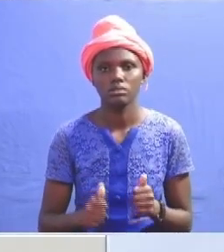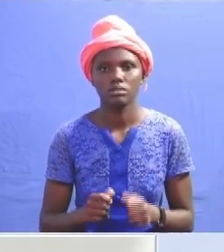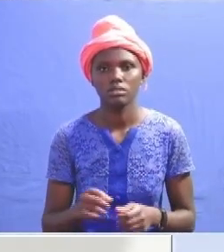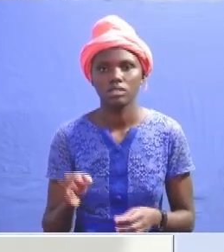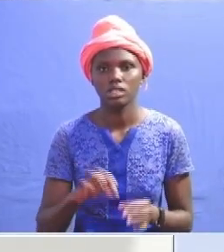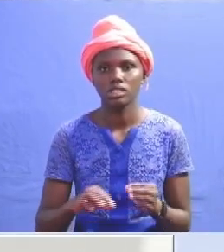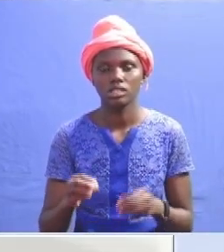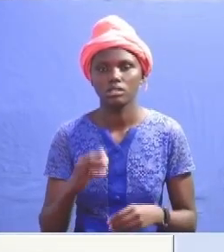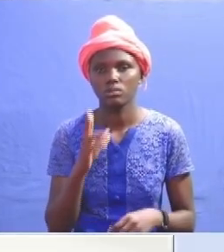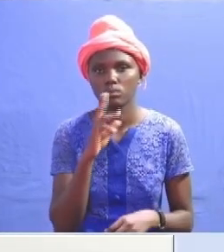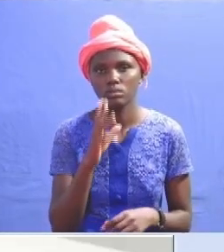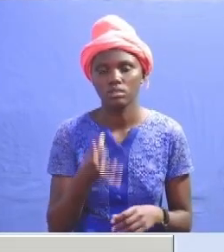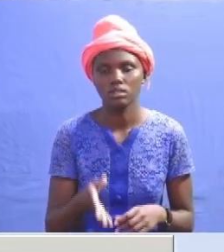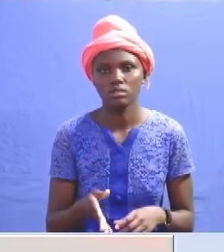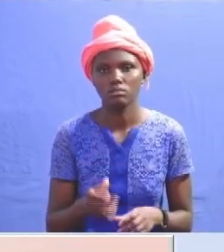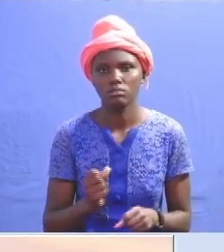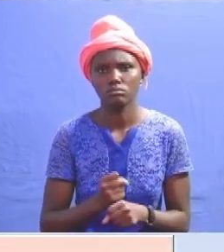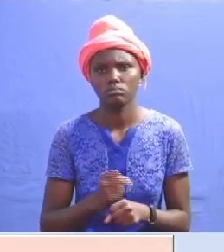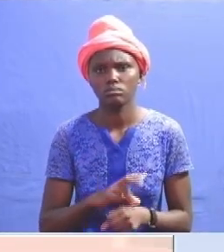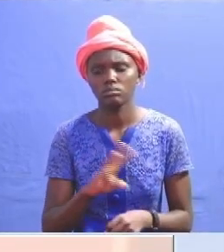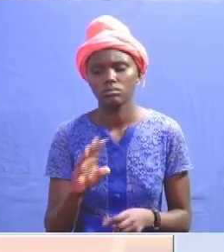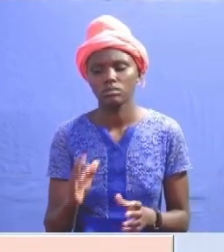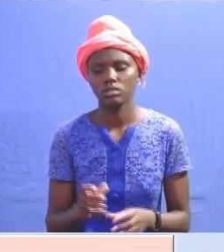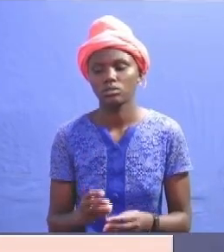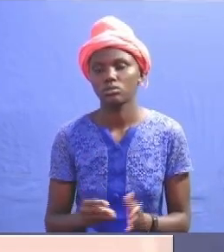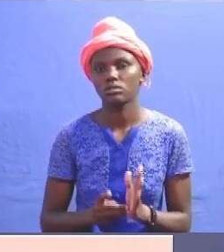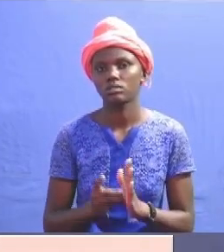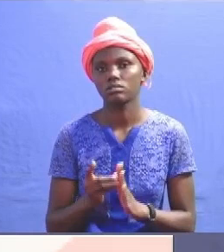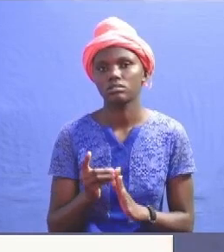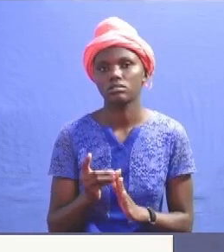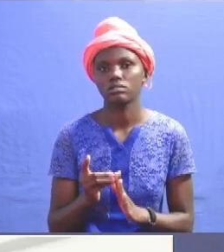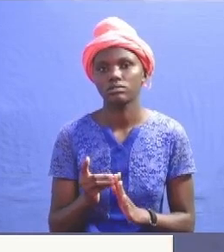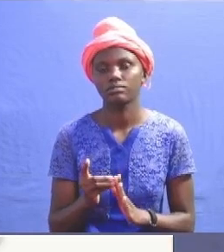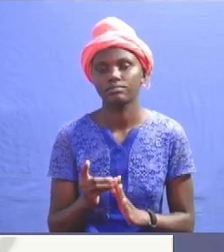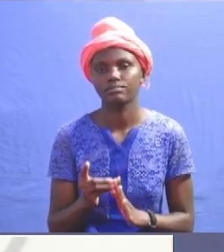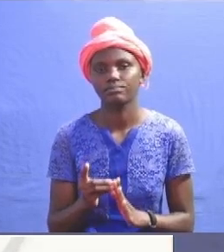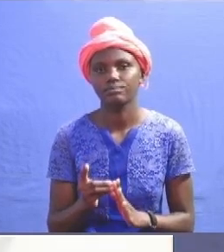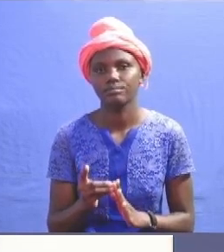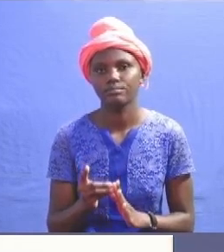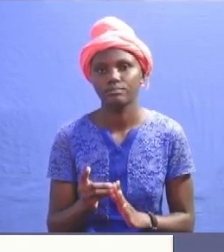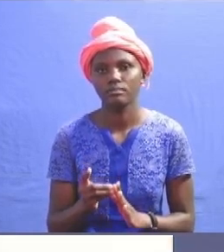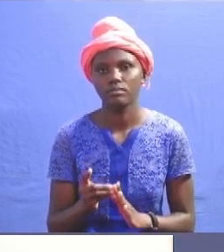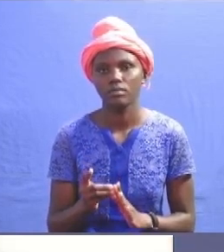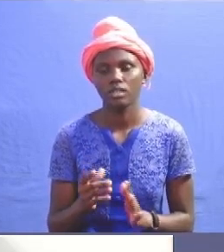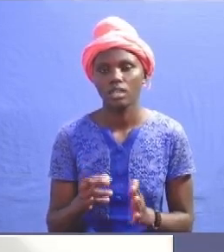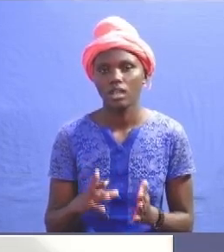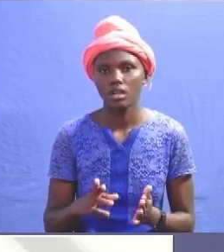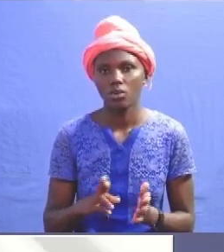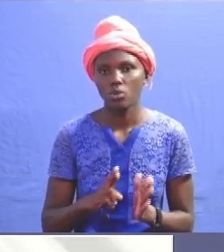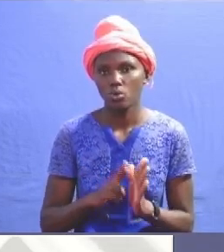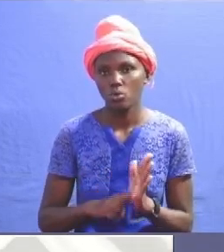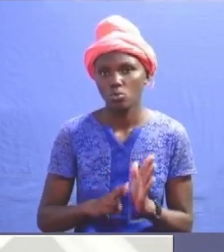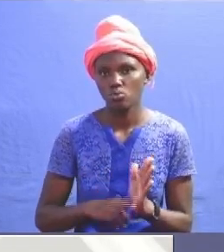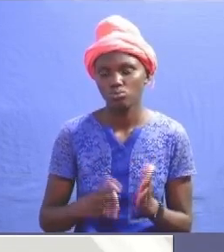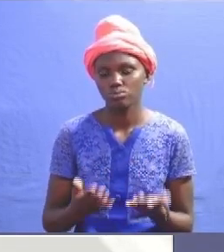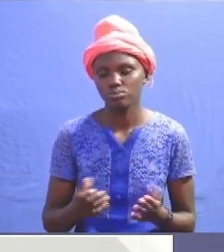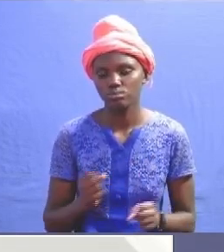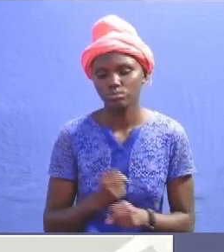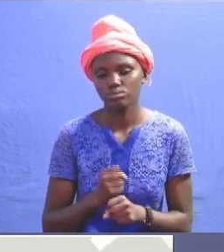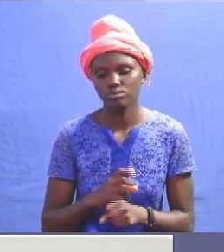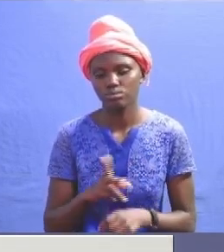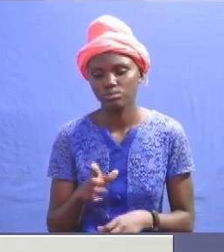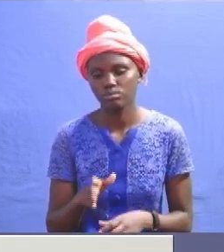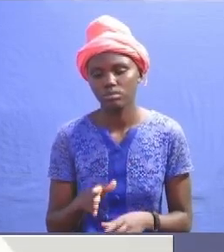the lack of clarity that this dialogue hopes to remedy. To undertake mass rollout of public education and